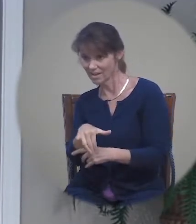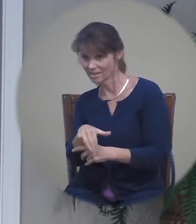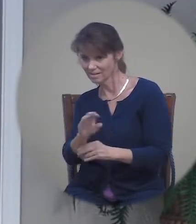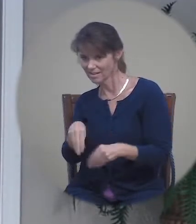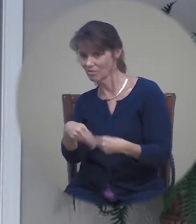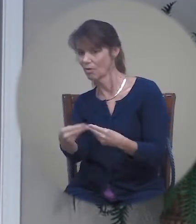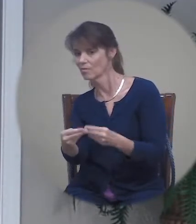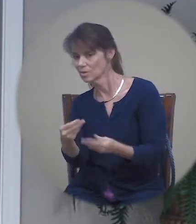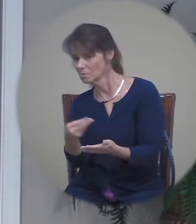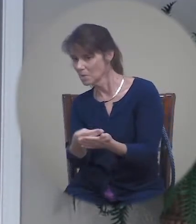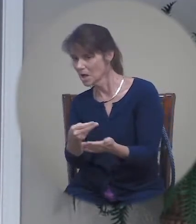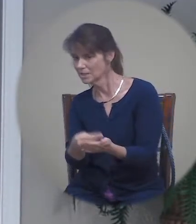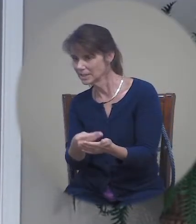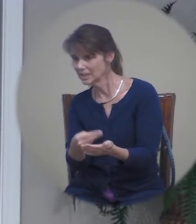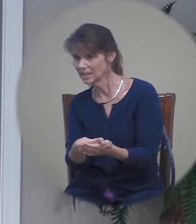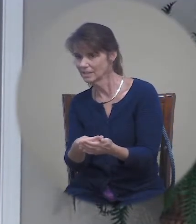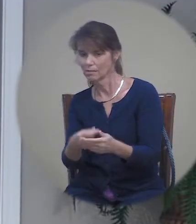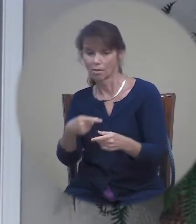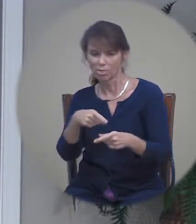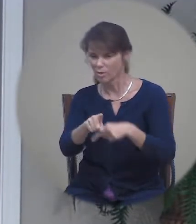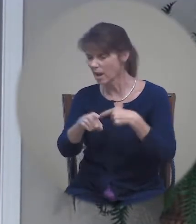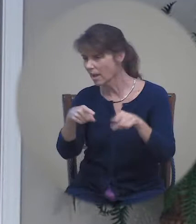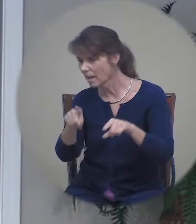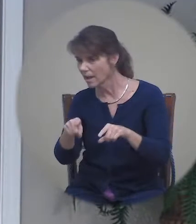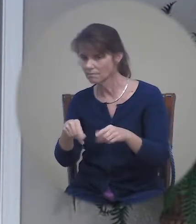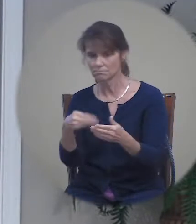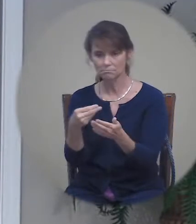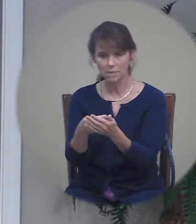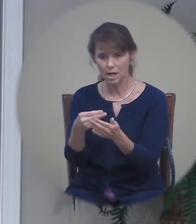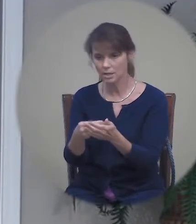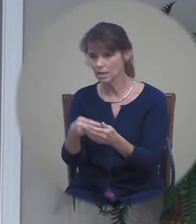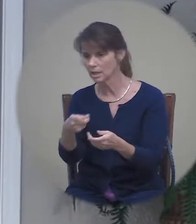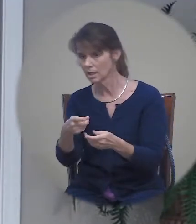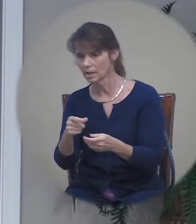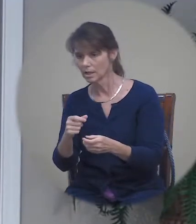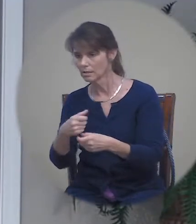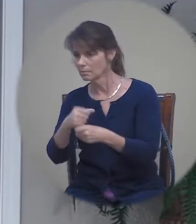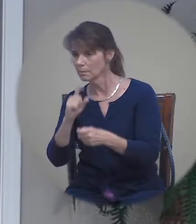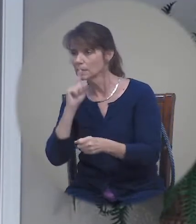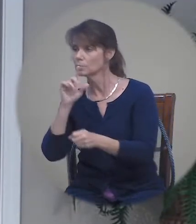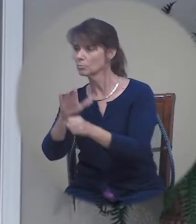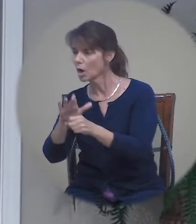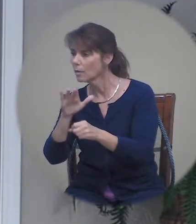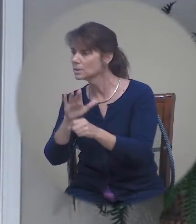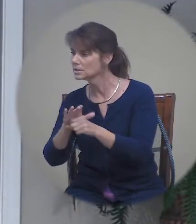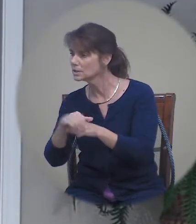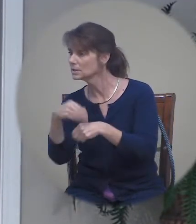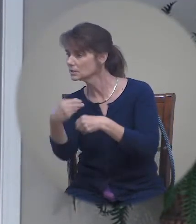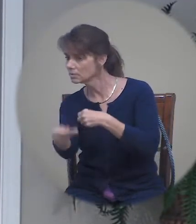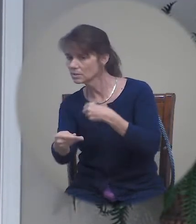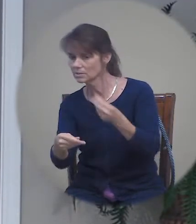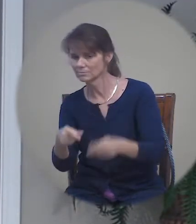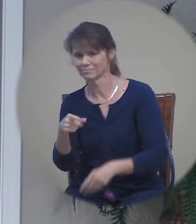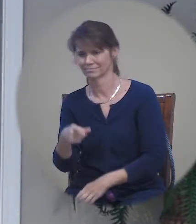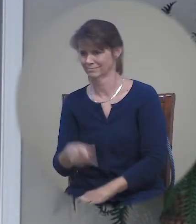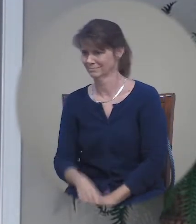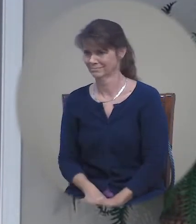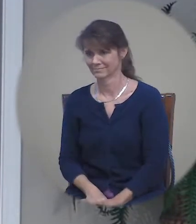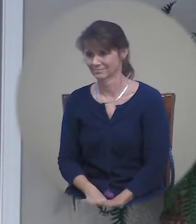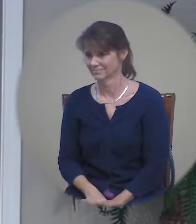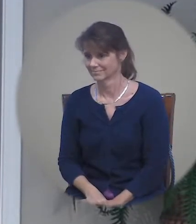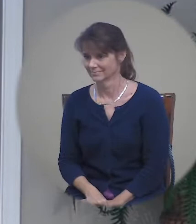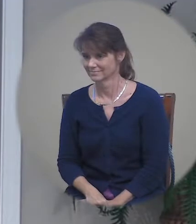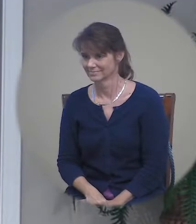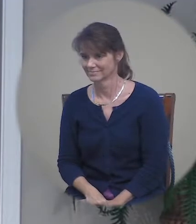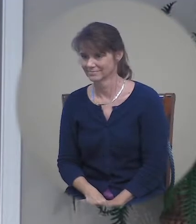money. He makes promises that are grand and really unbelievable unless you're just